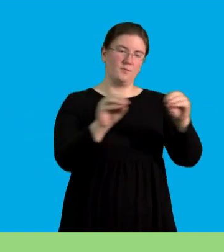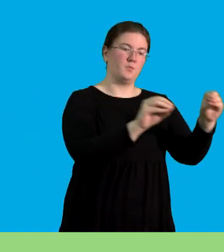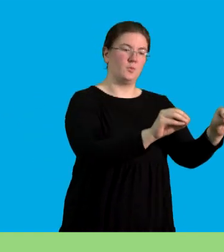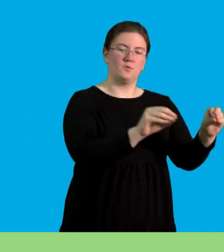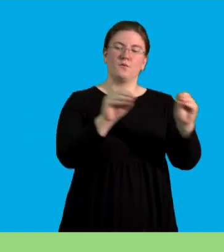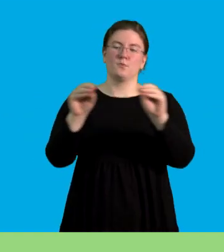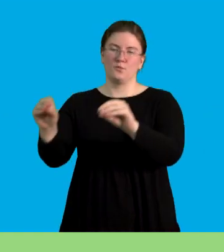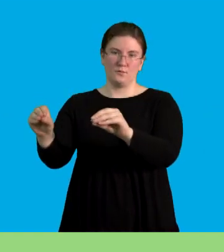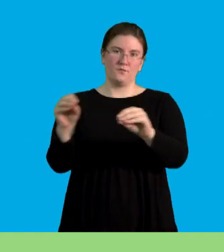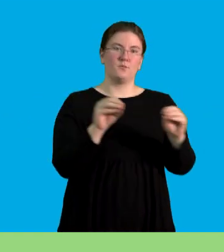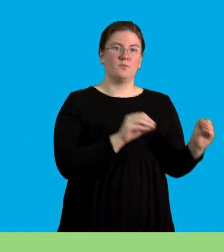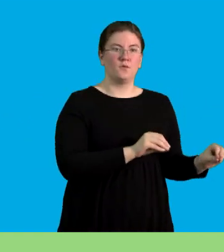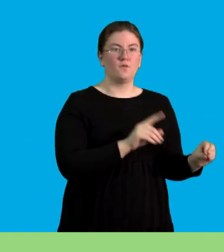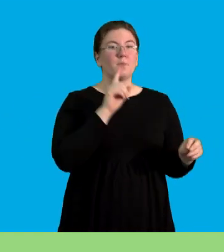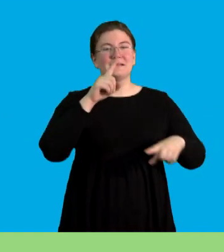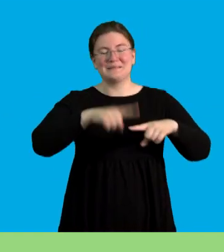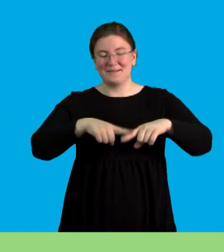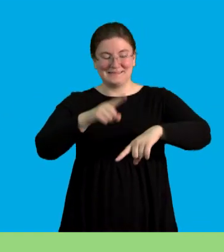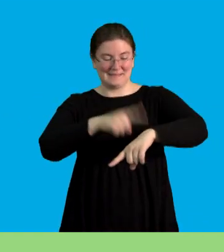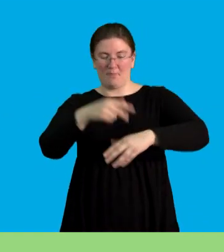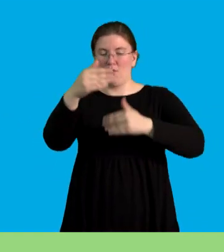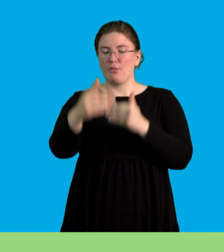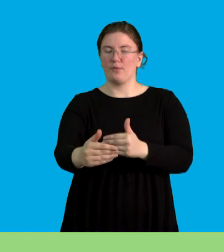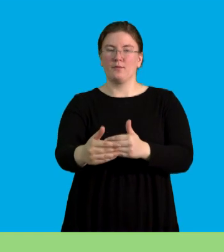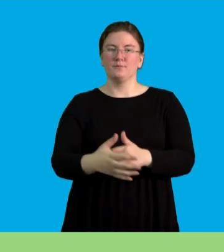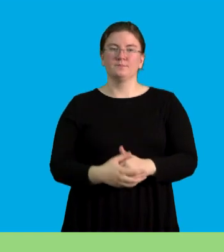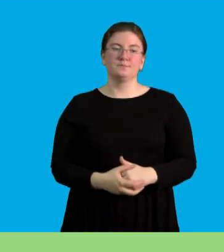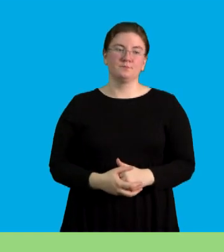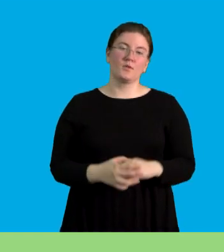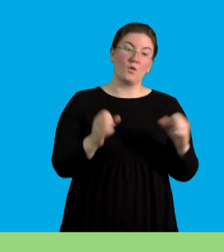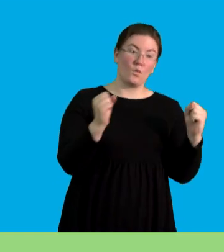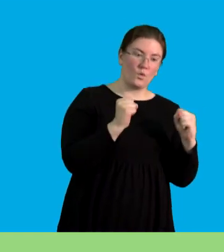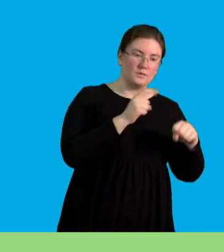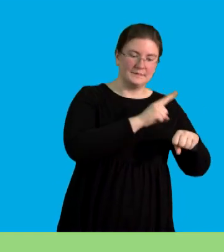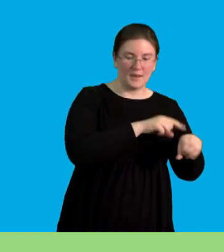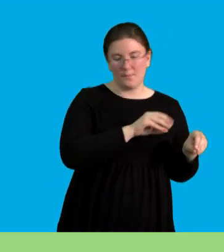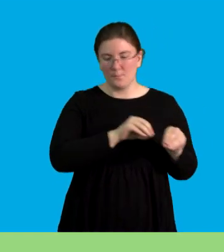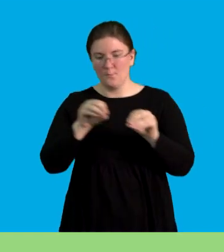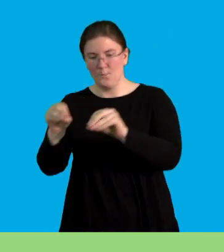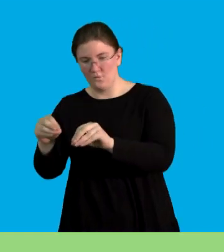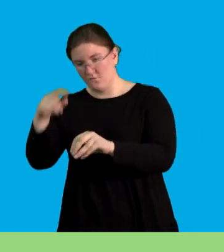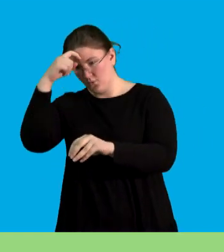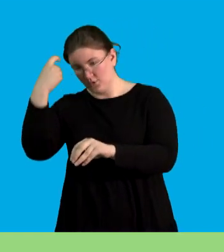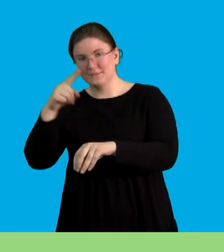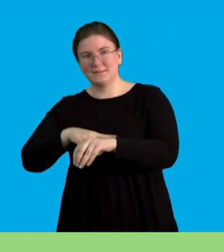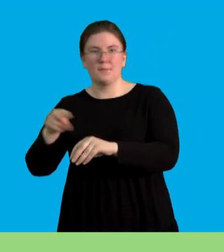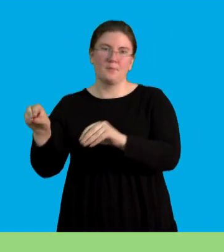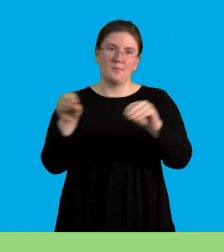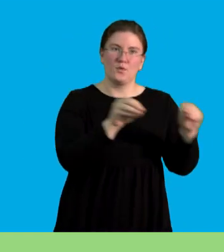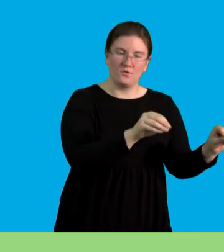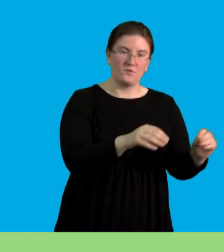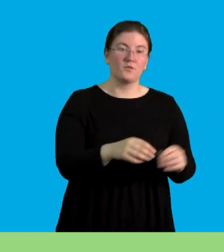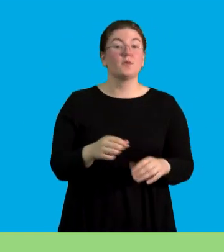areas at different times or periods. It is important also to take note of how